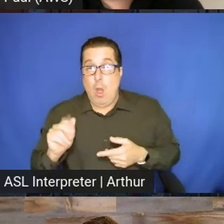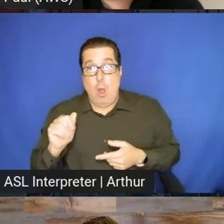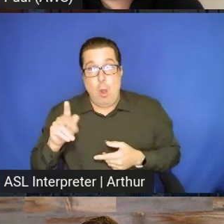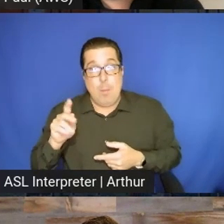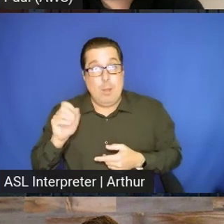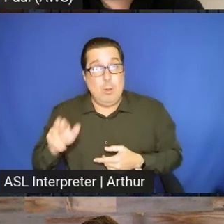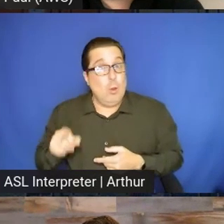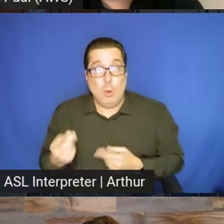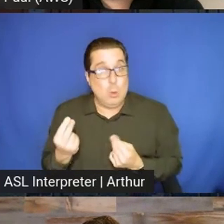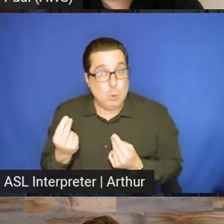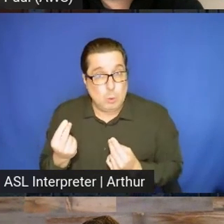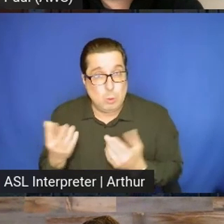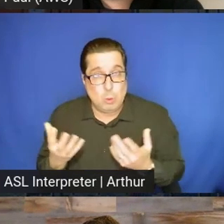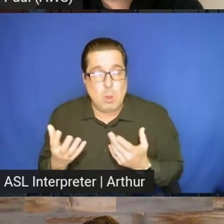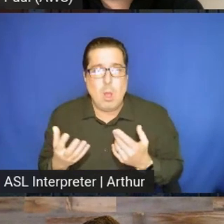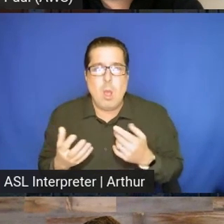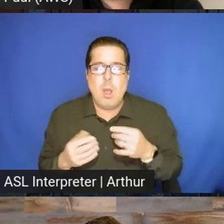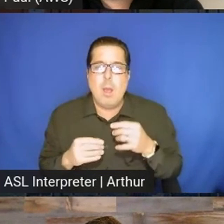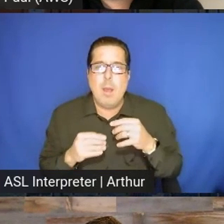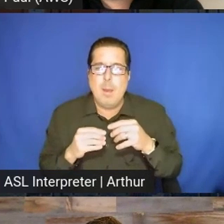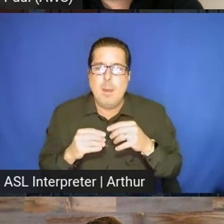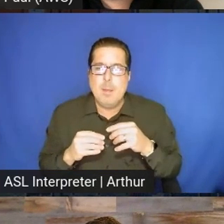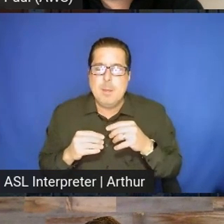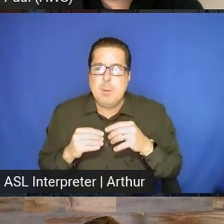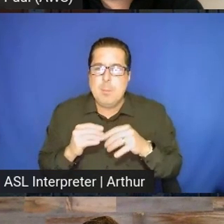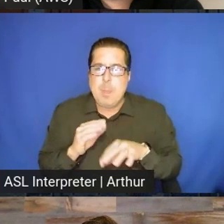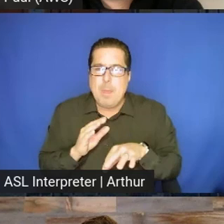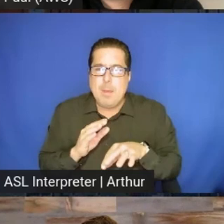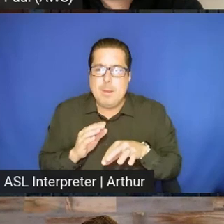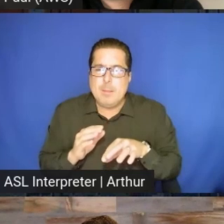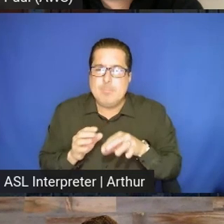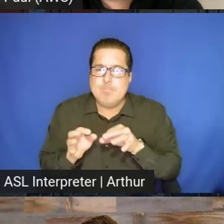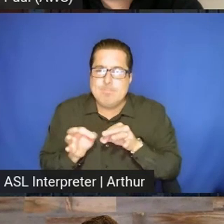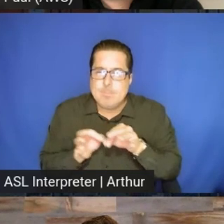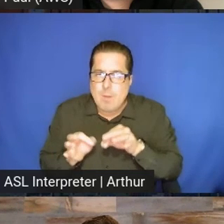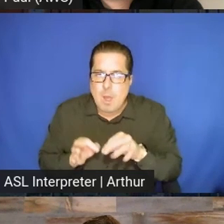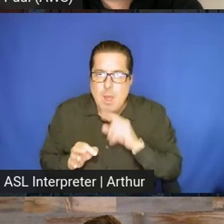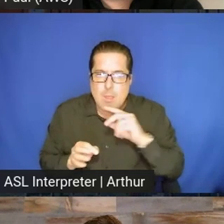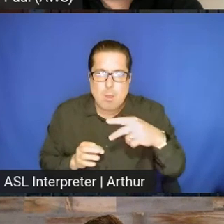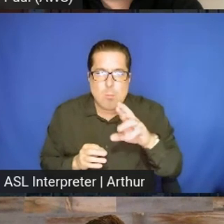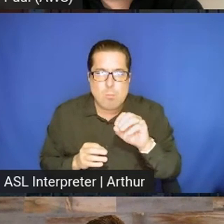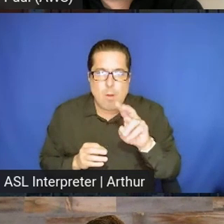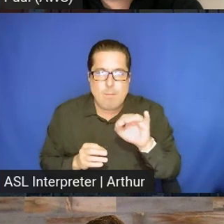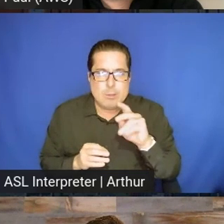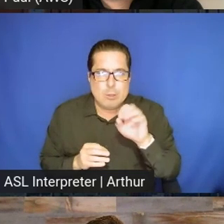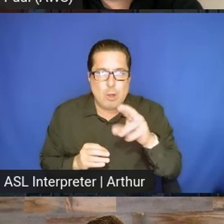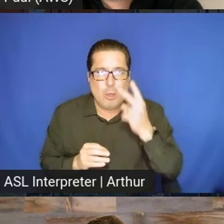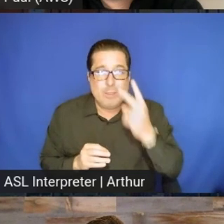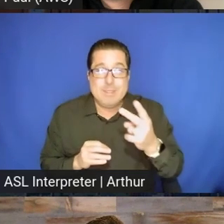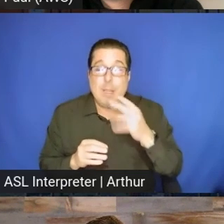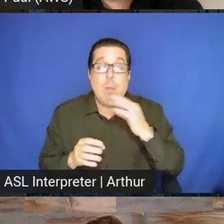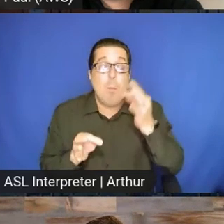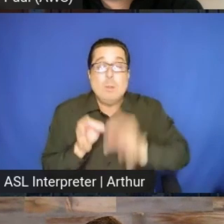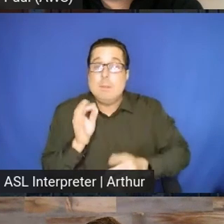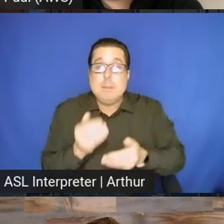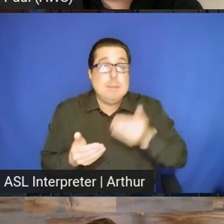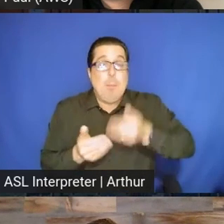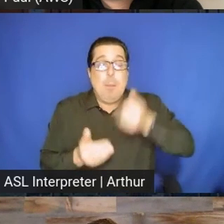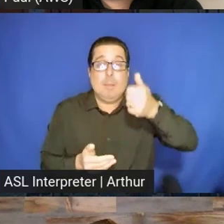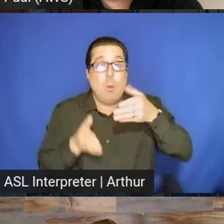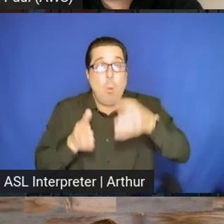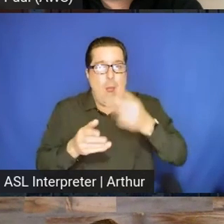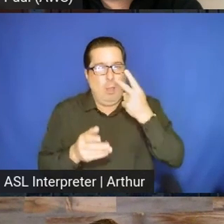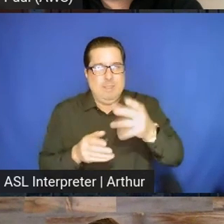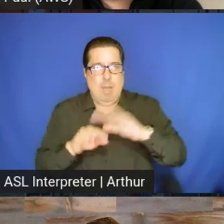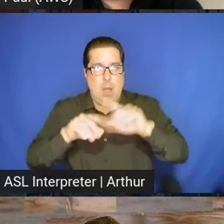define declaratively a provisioner that you see in the simplest form on the screen right now. It has got some